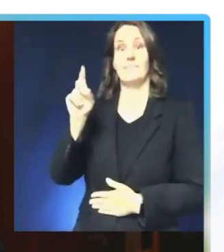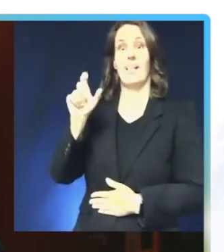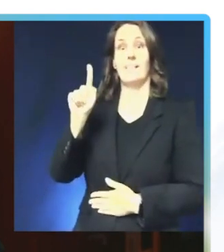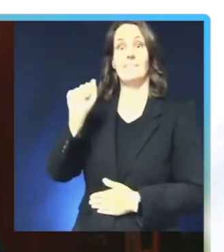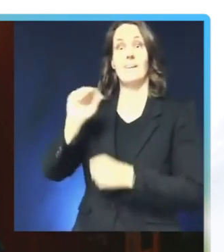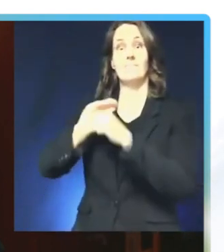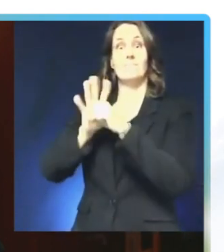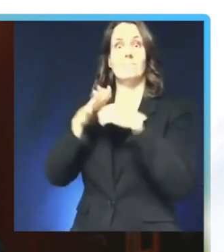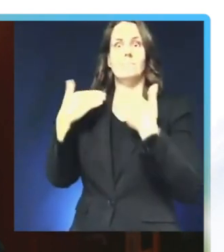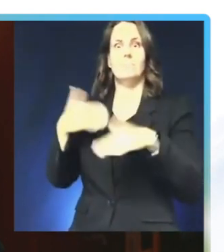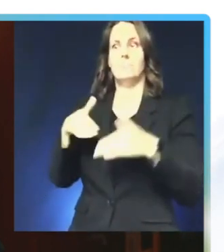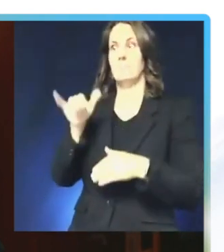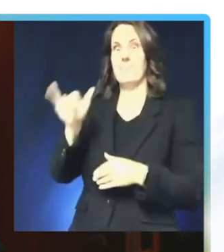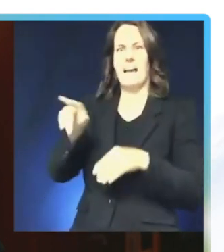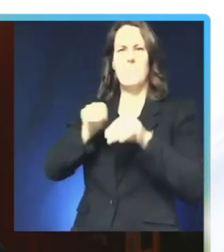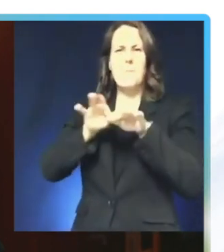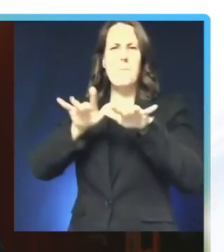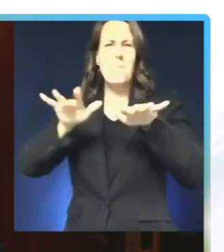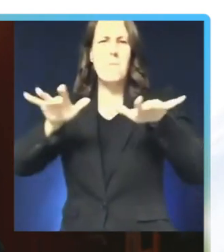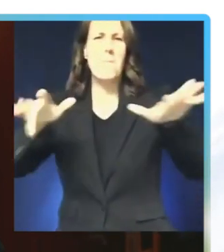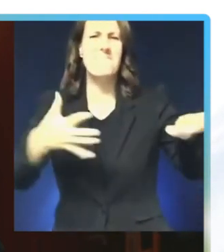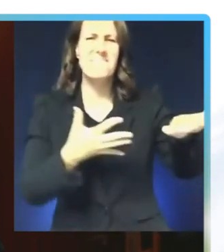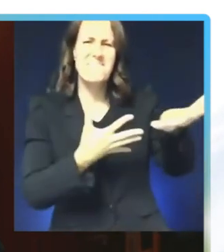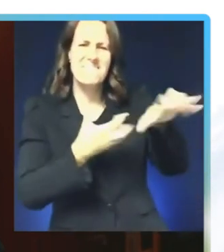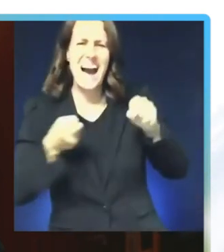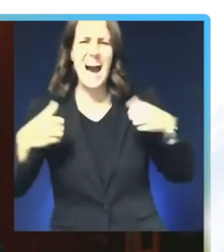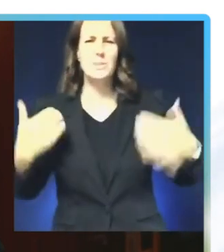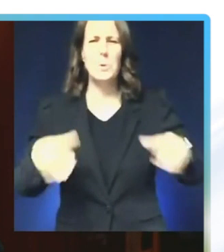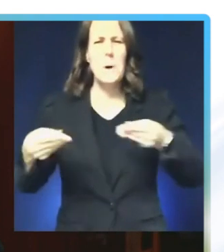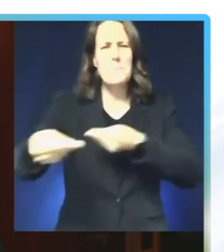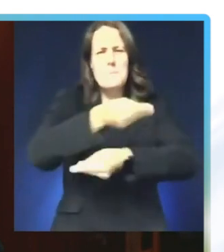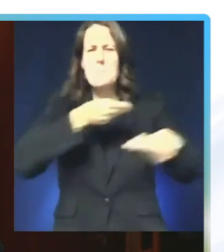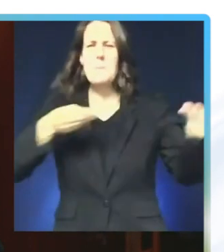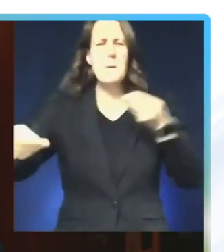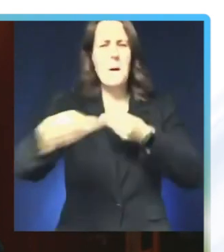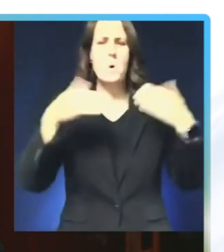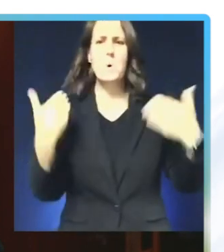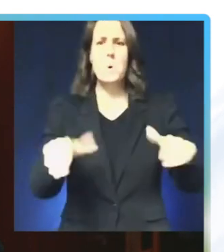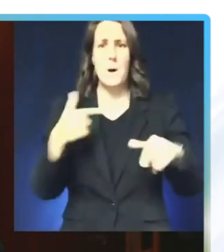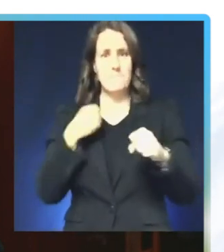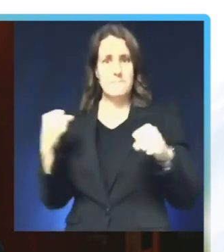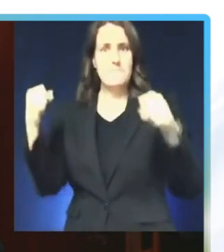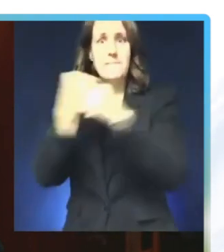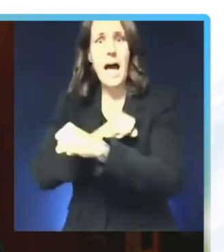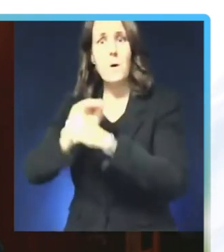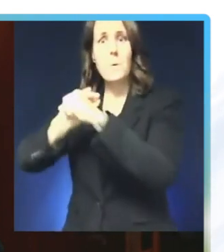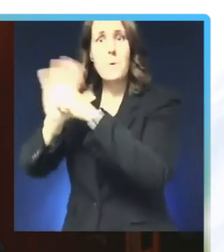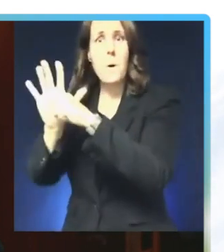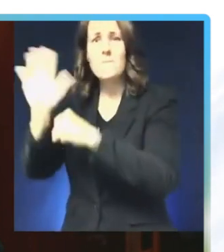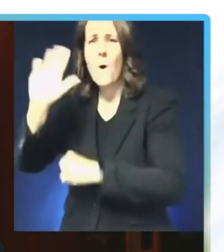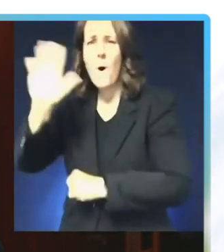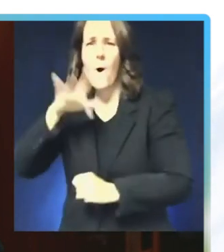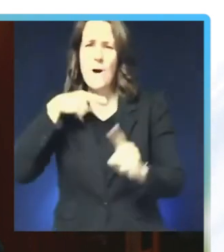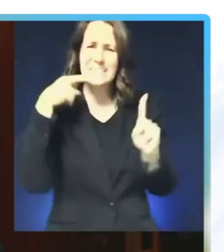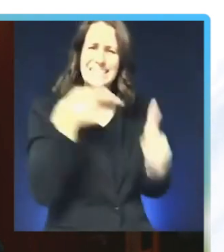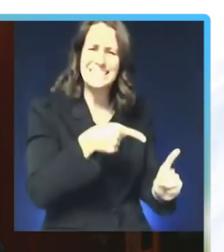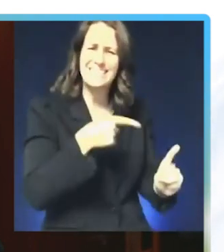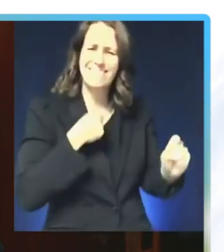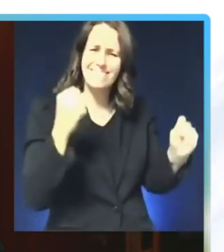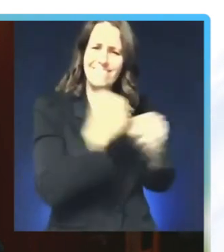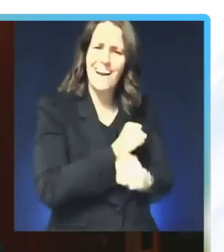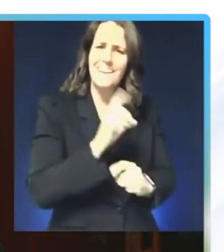This is now a fight against the Delta variant and all the potential variants that could follow. But Wisconsin,